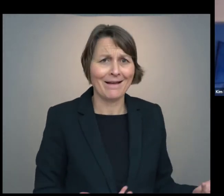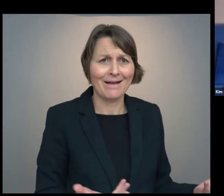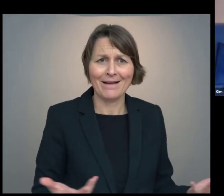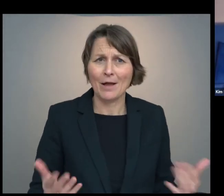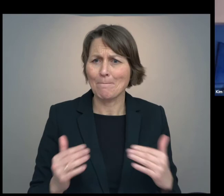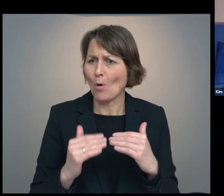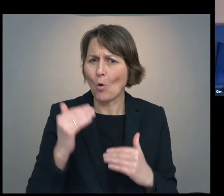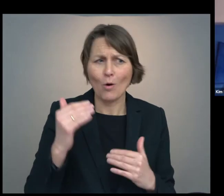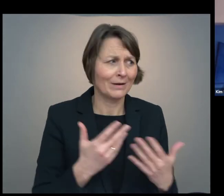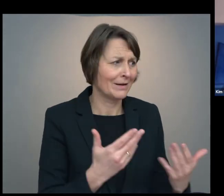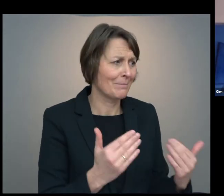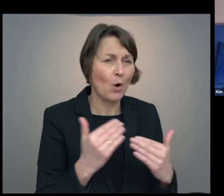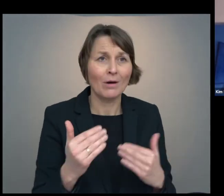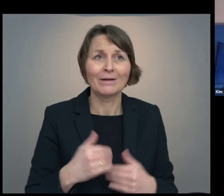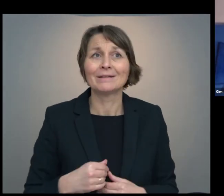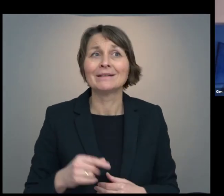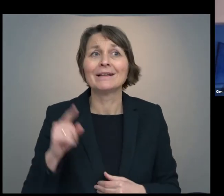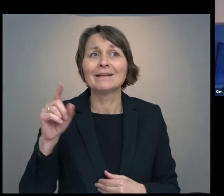More.